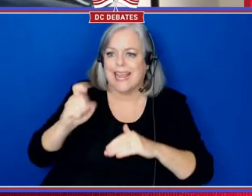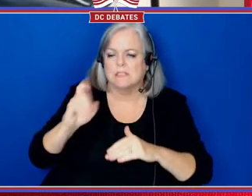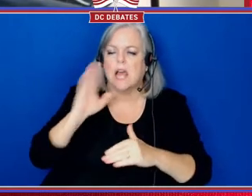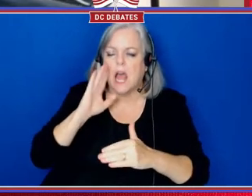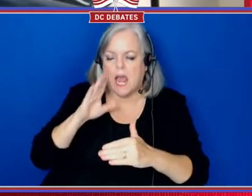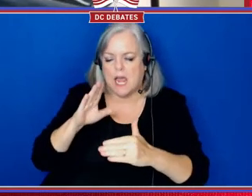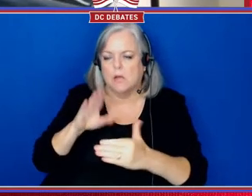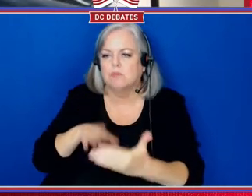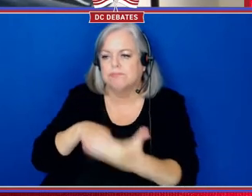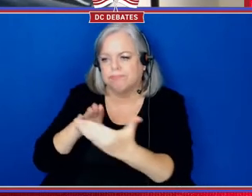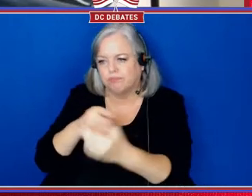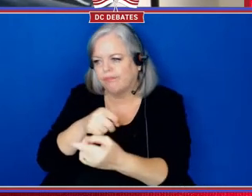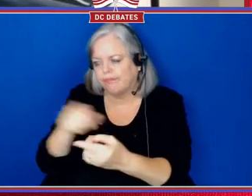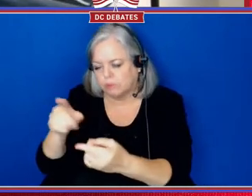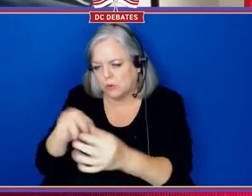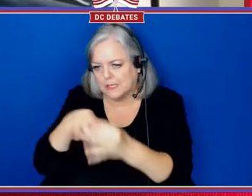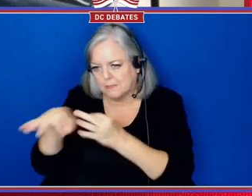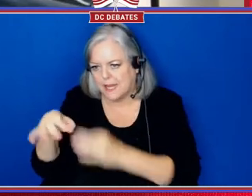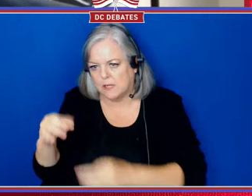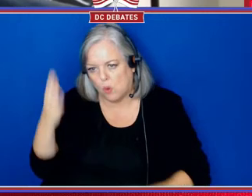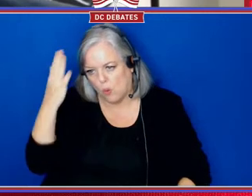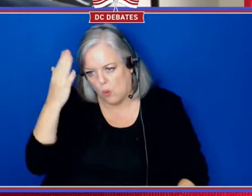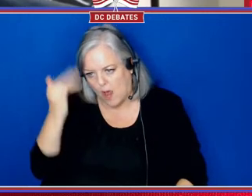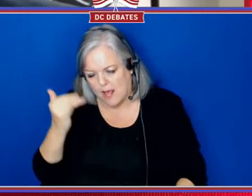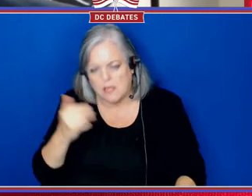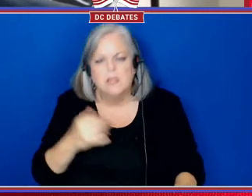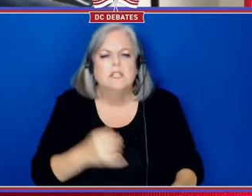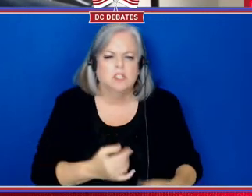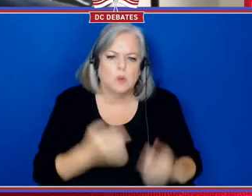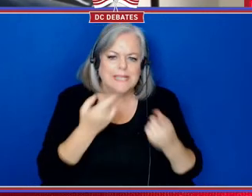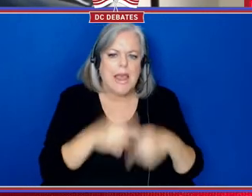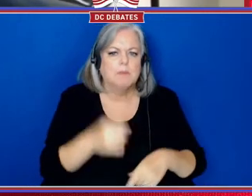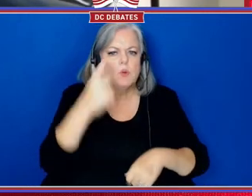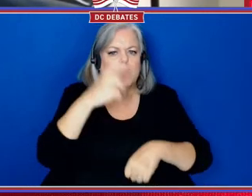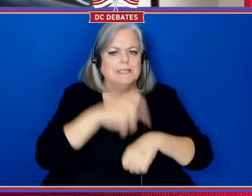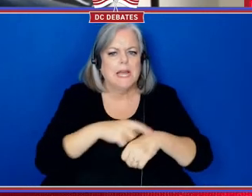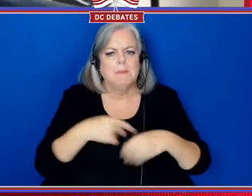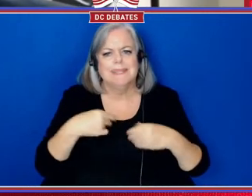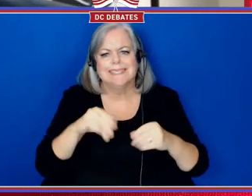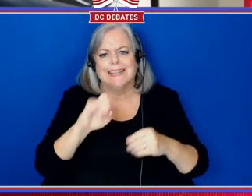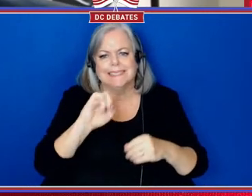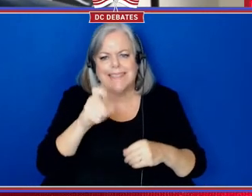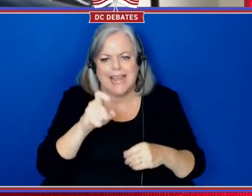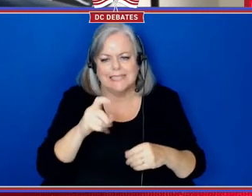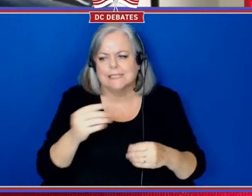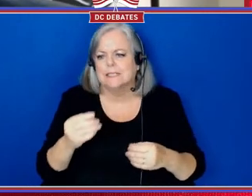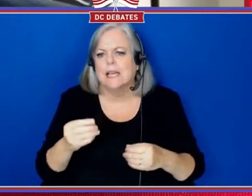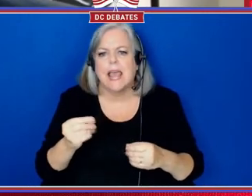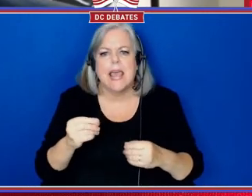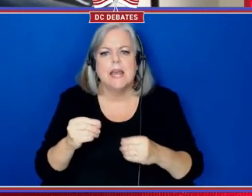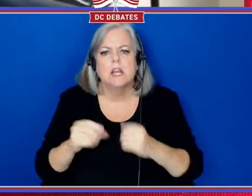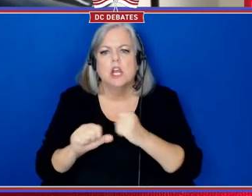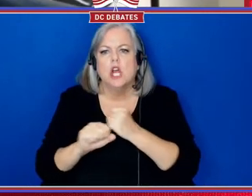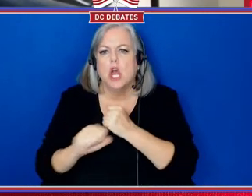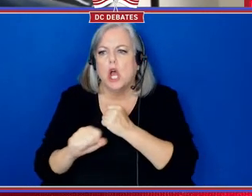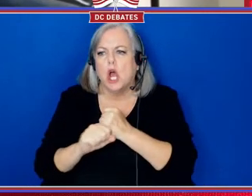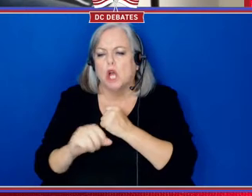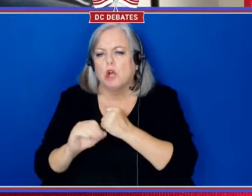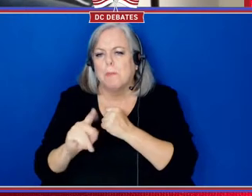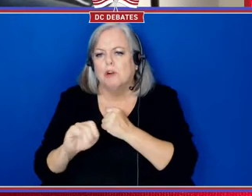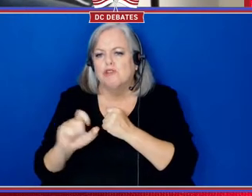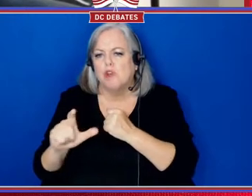so one time on sales taxes and some commercial property taxes to pay for our dedicated metro funding